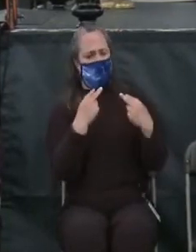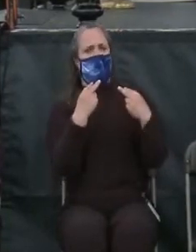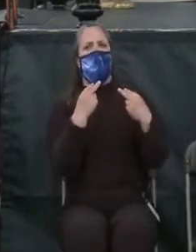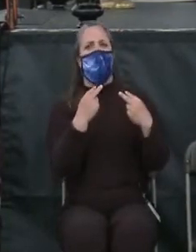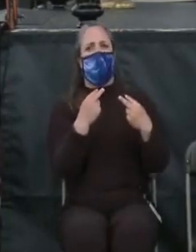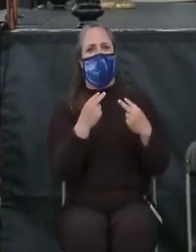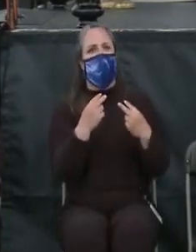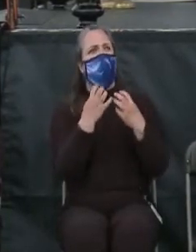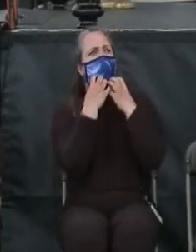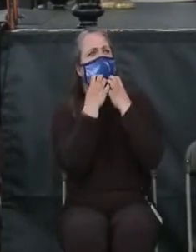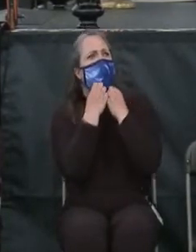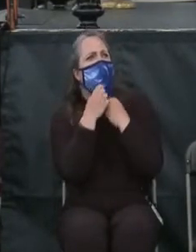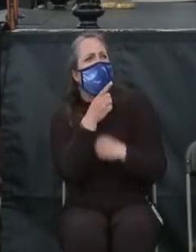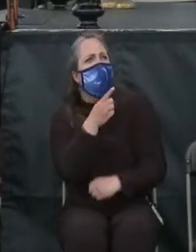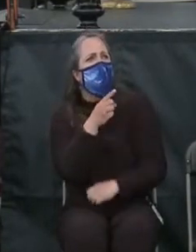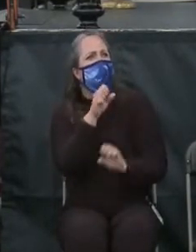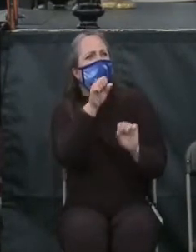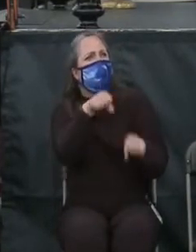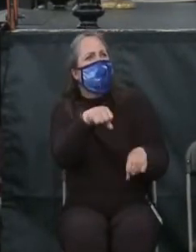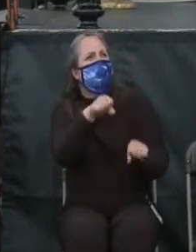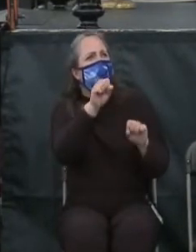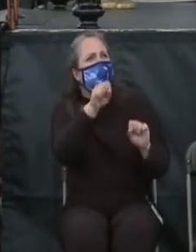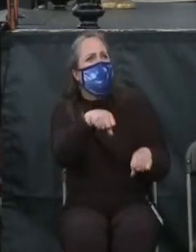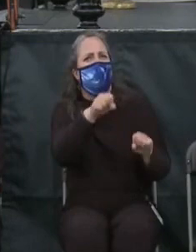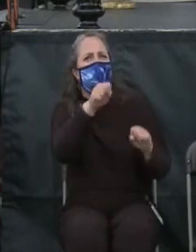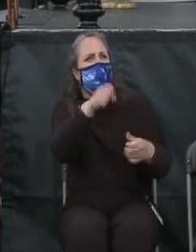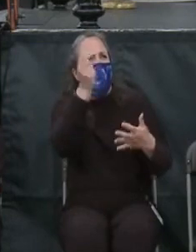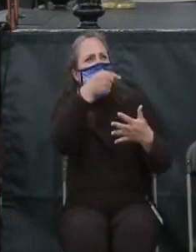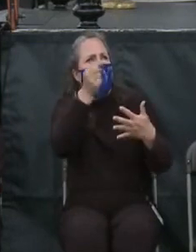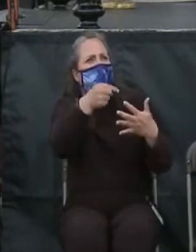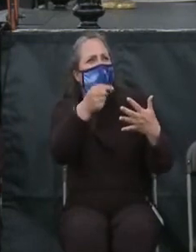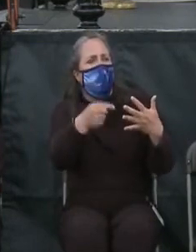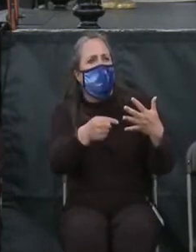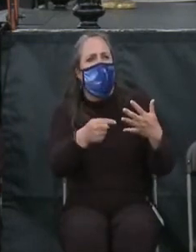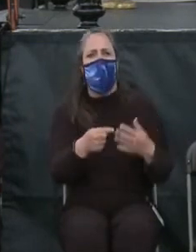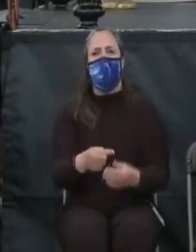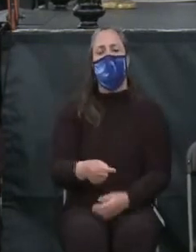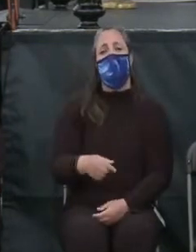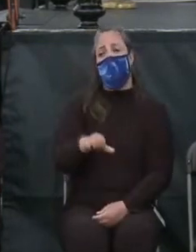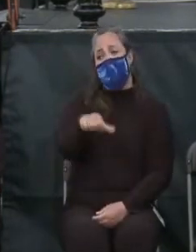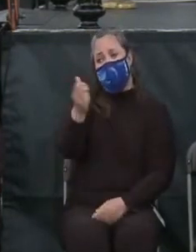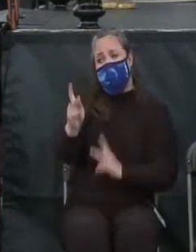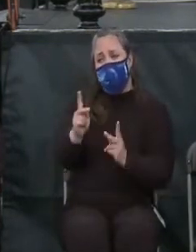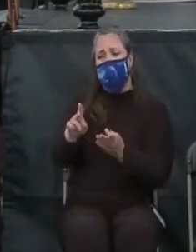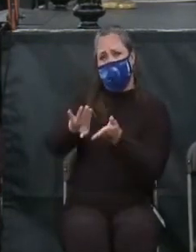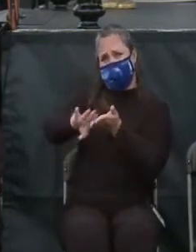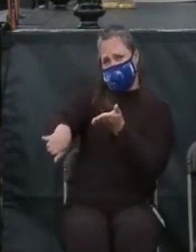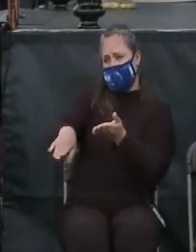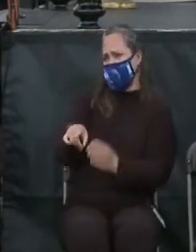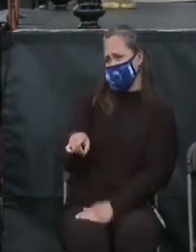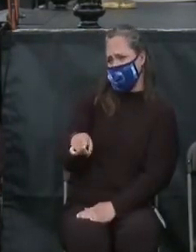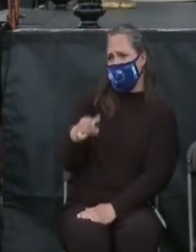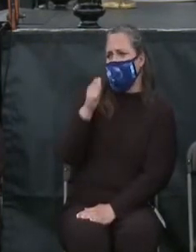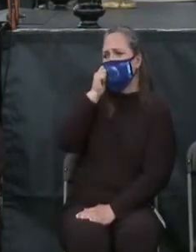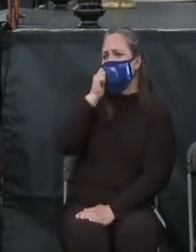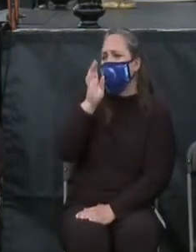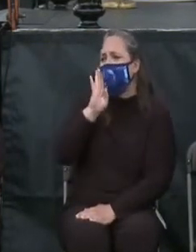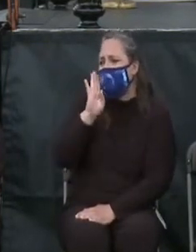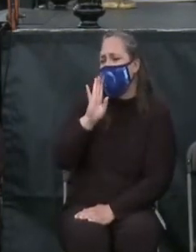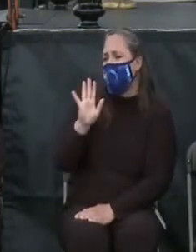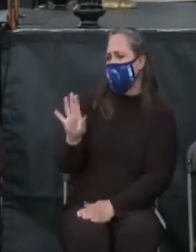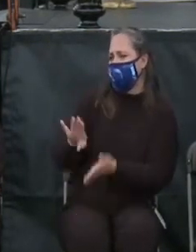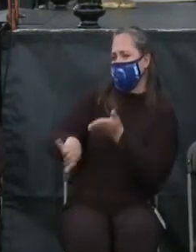do, rather than to dismiss me because of my background, the color of my skin, or simply because of where I was born. That's